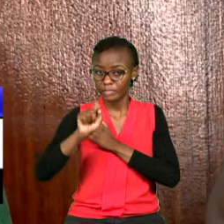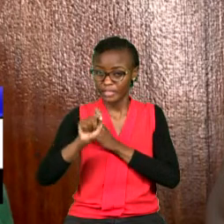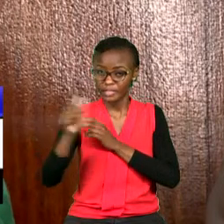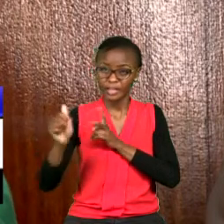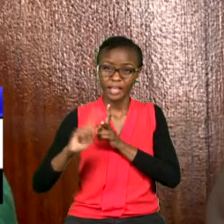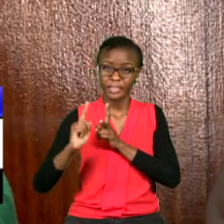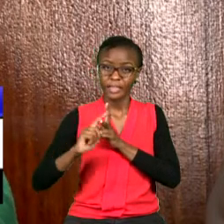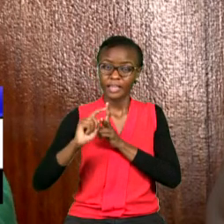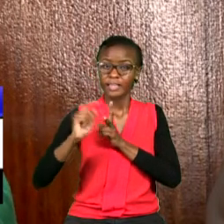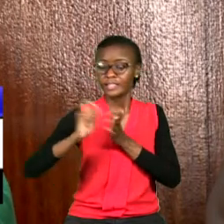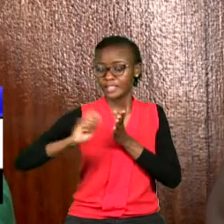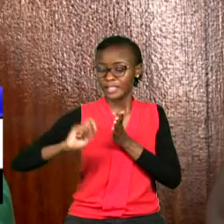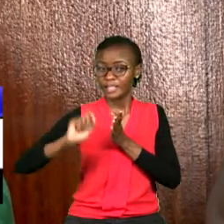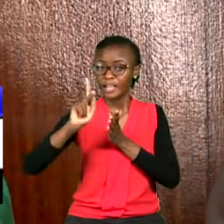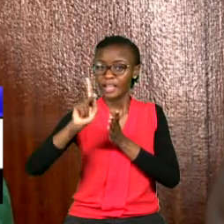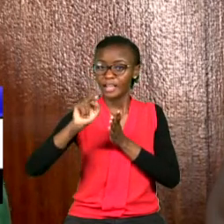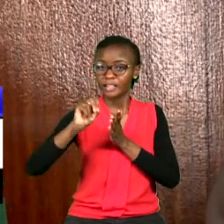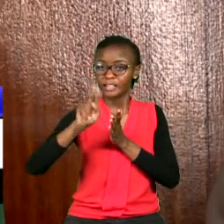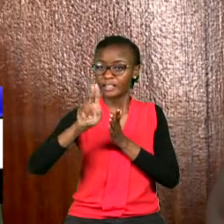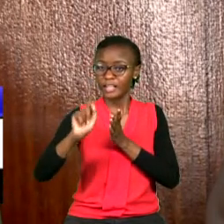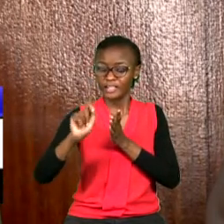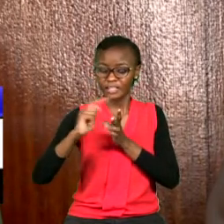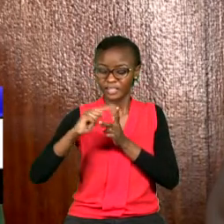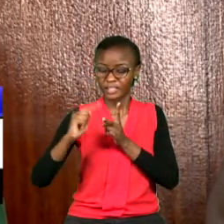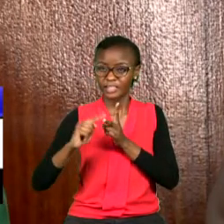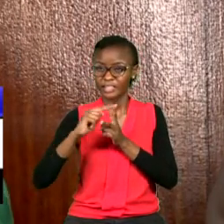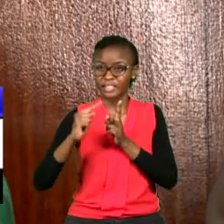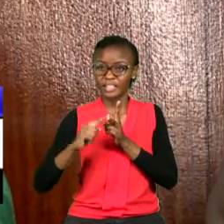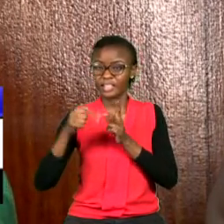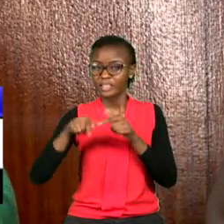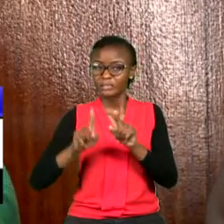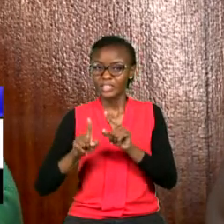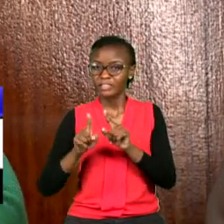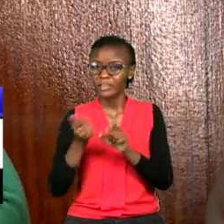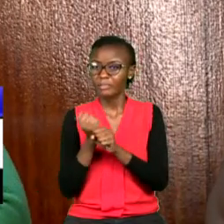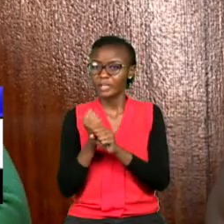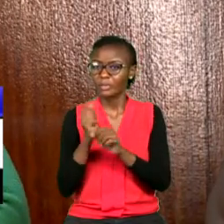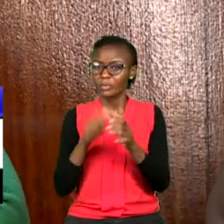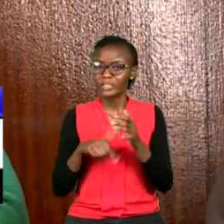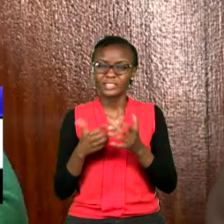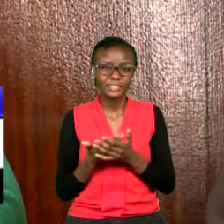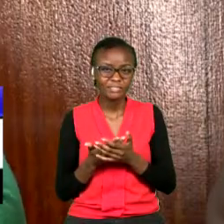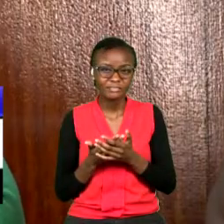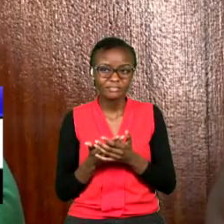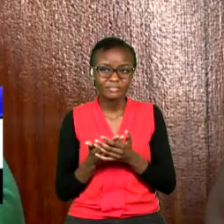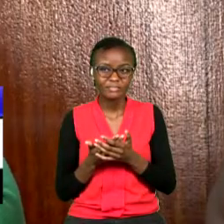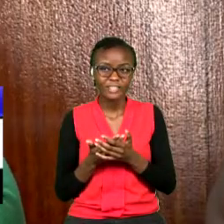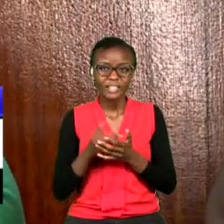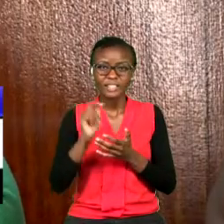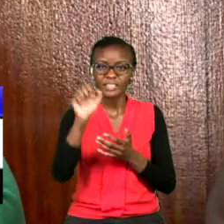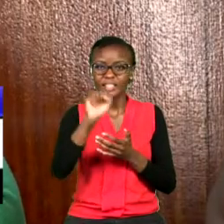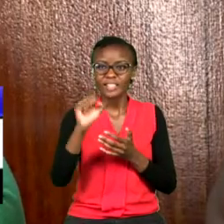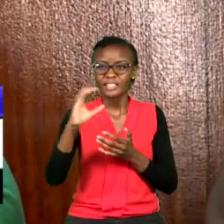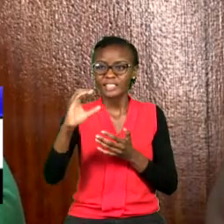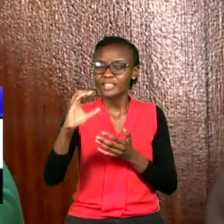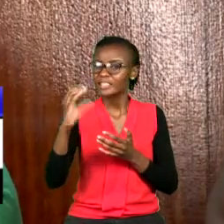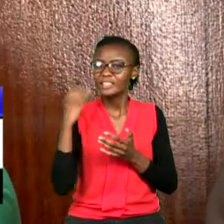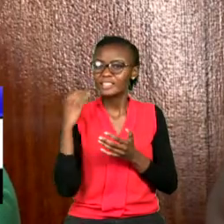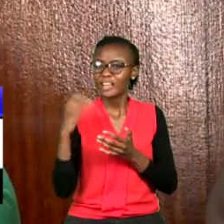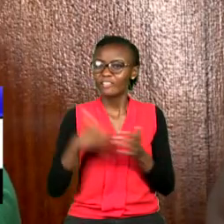General Nat sandwiching Nancy Macharia in the middle, making her feel very warm when teachers are feeling cold